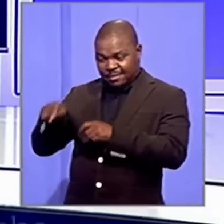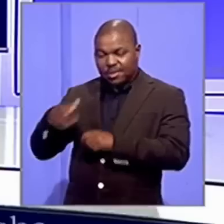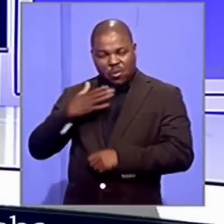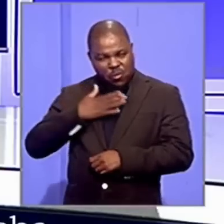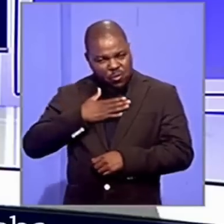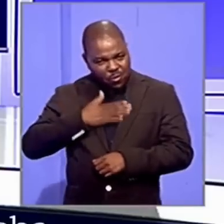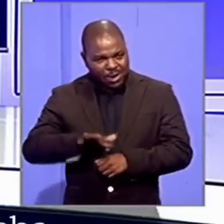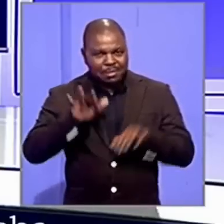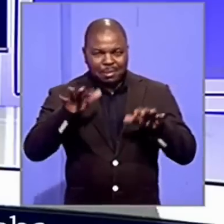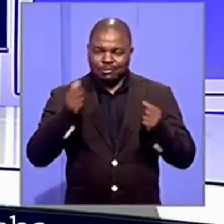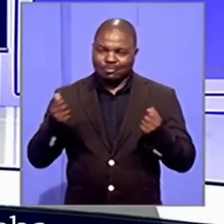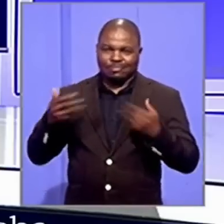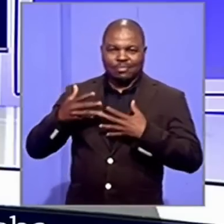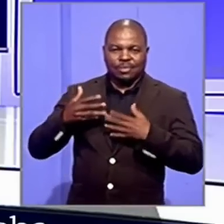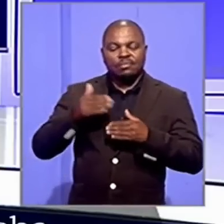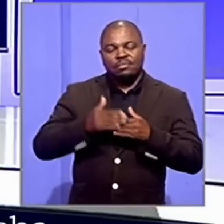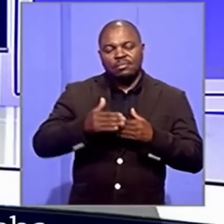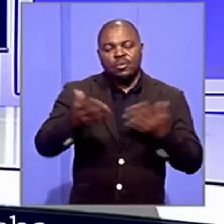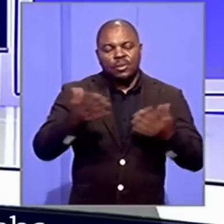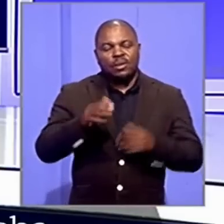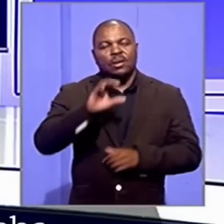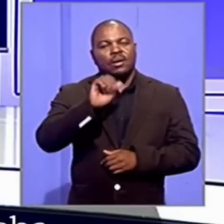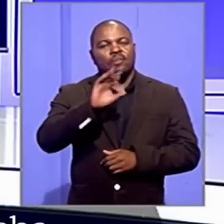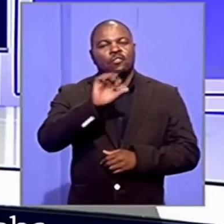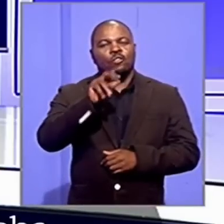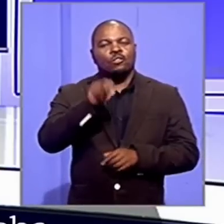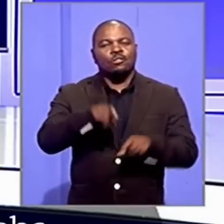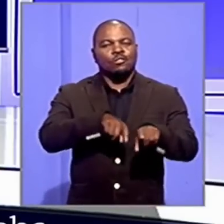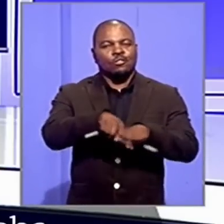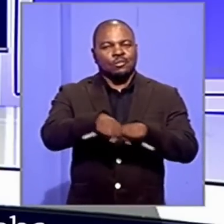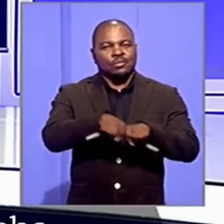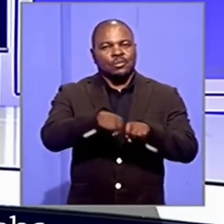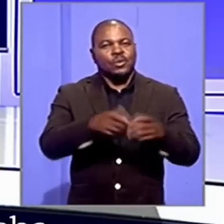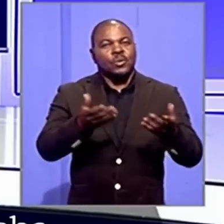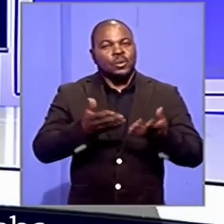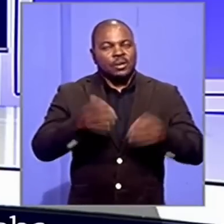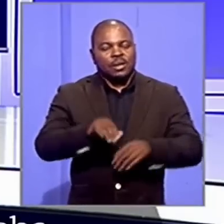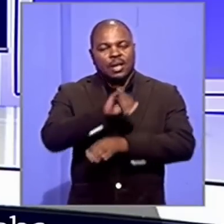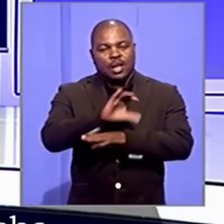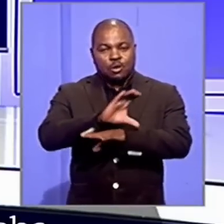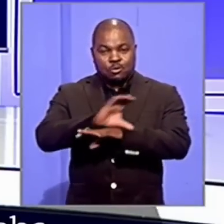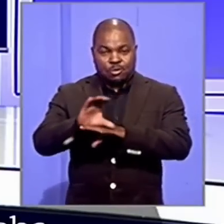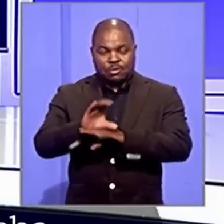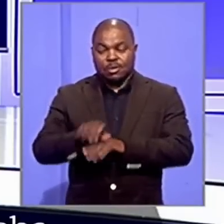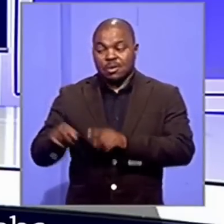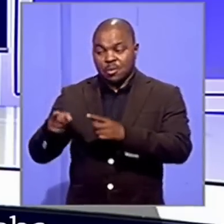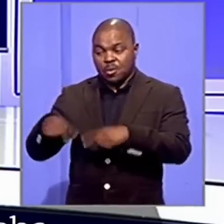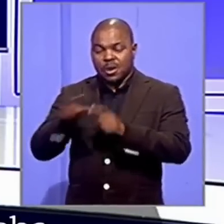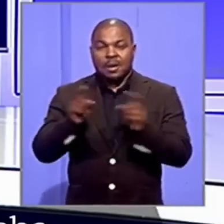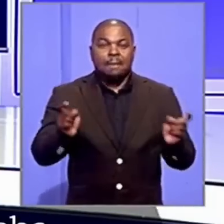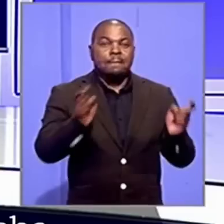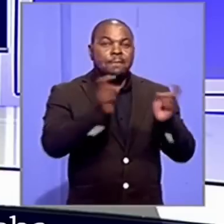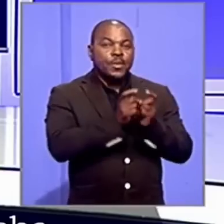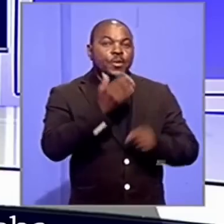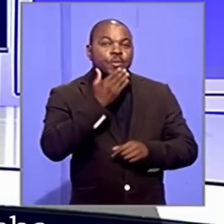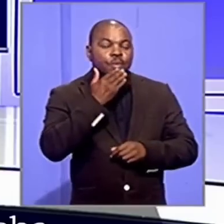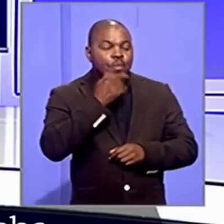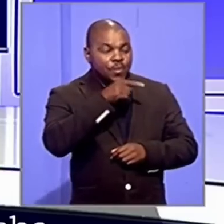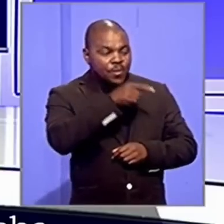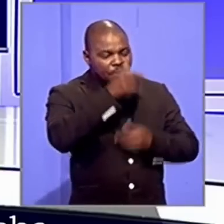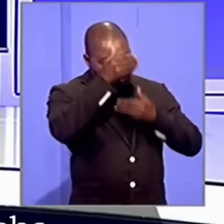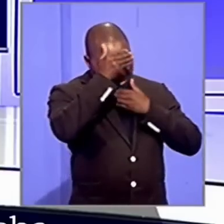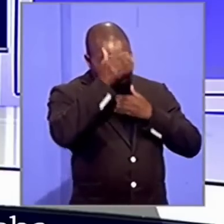dira dimaka gape phadišanong ya Africa Cup of Nations ka Ivory Coast nakong ya ge ba phenkgišana le